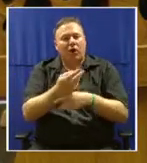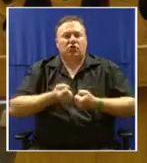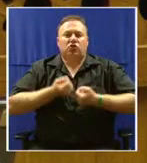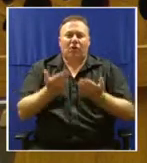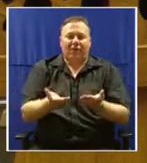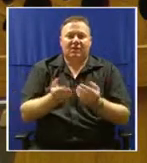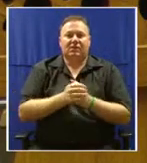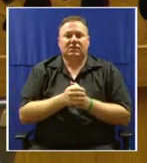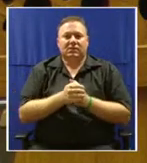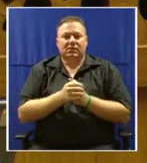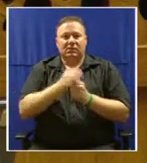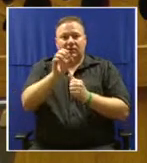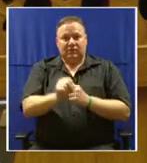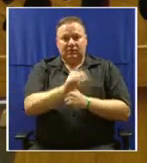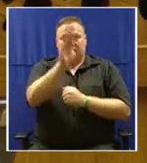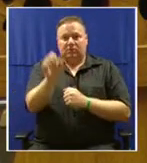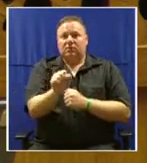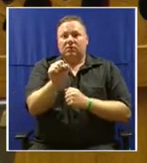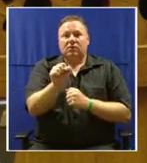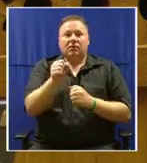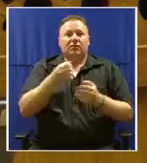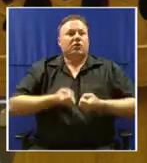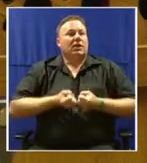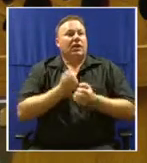African exports globally competitive.